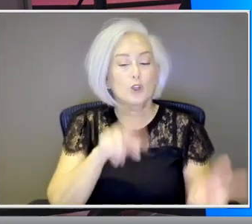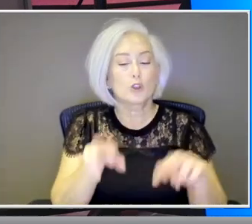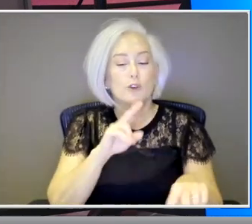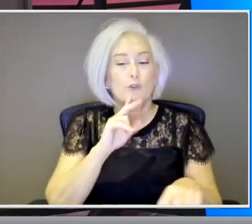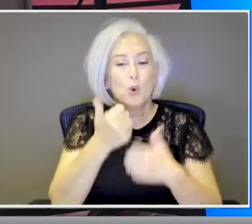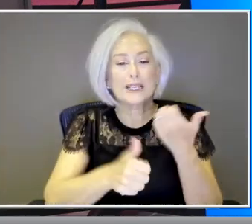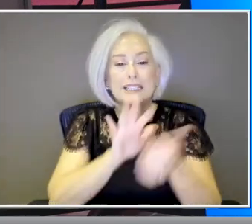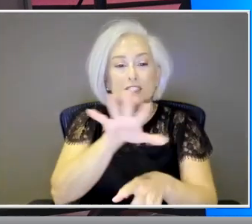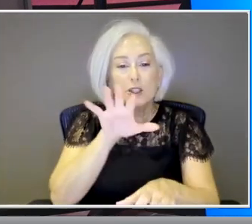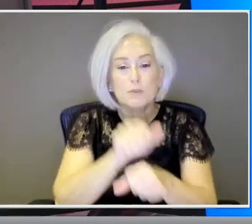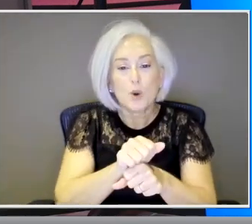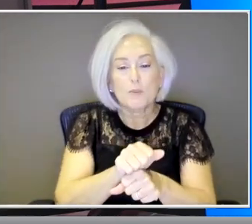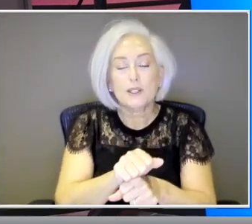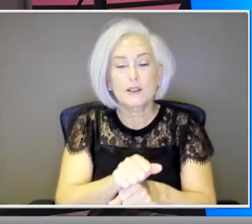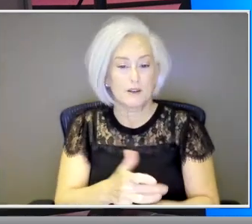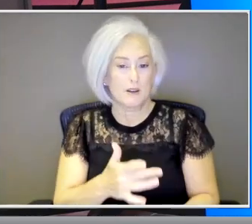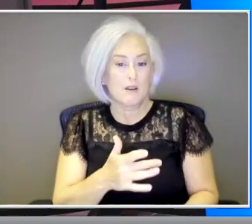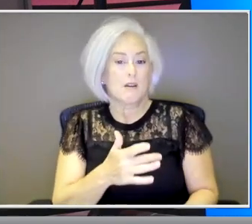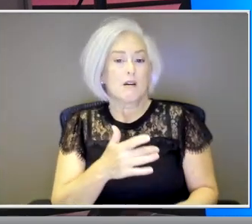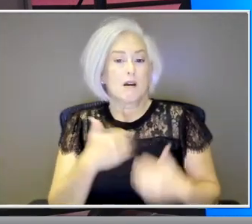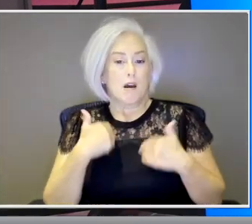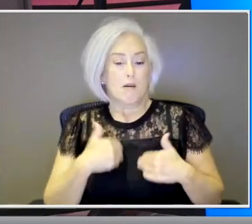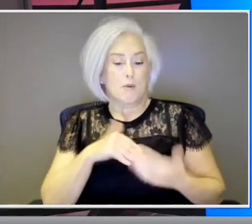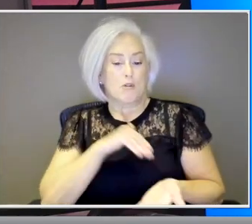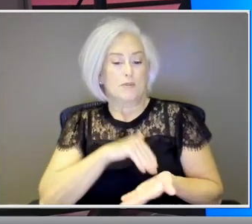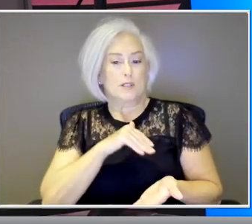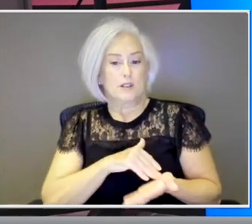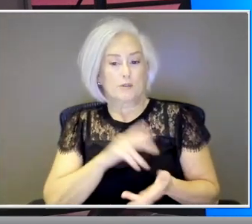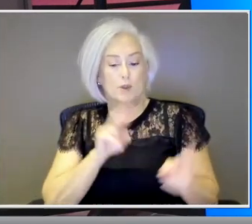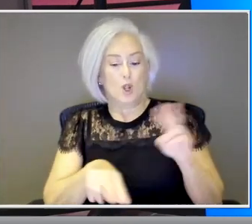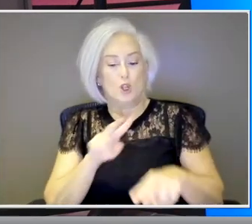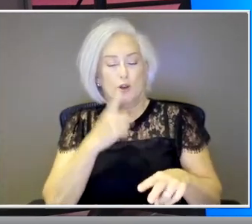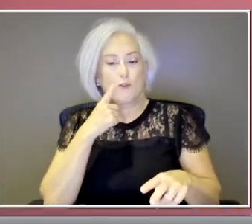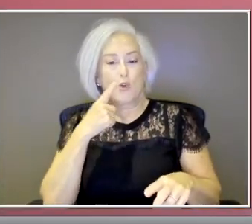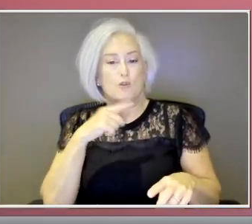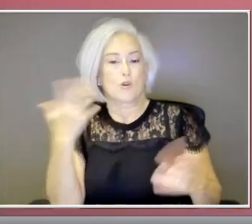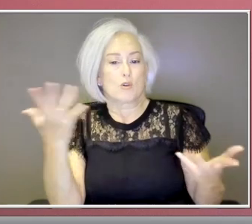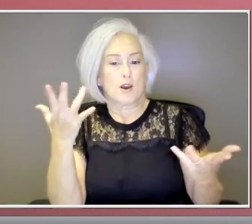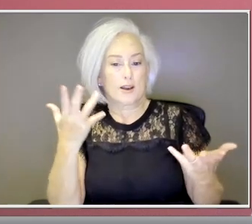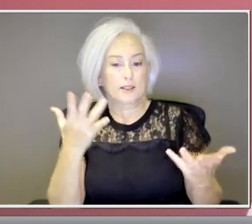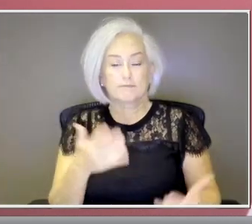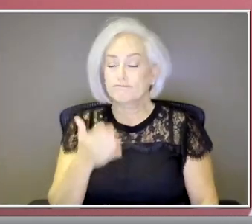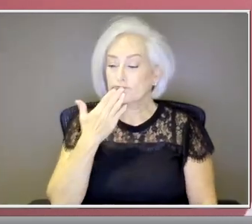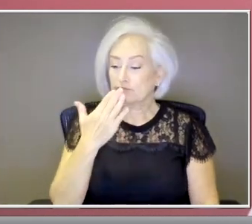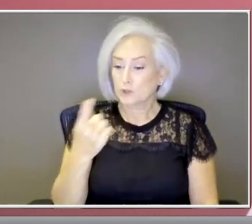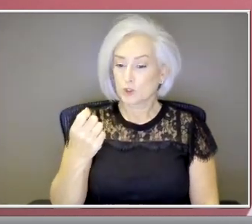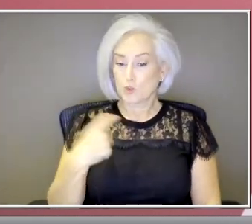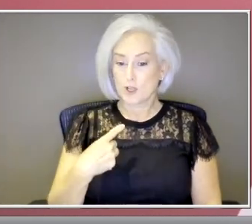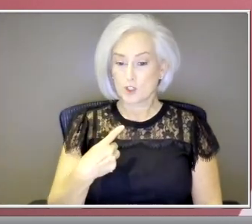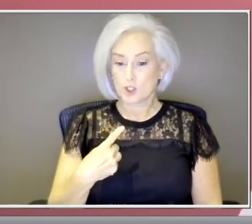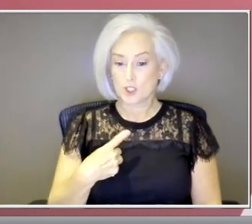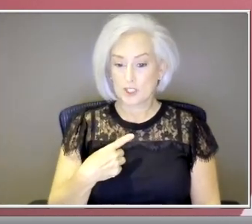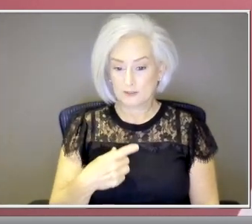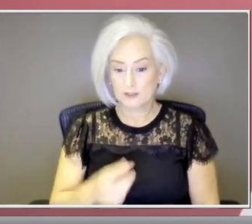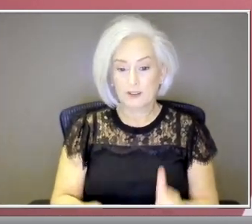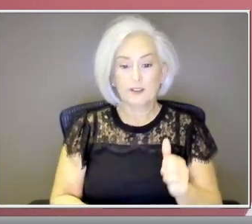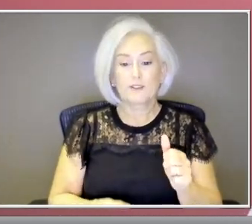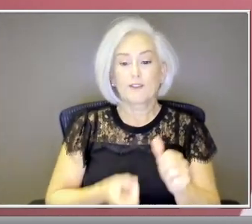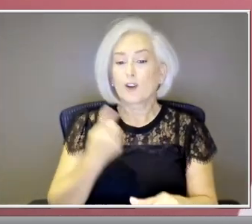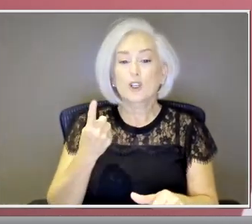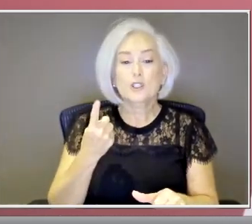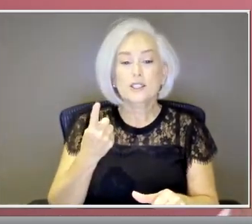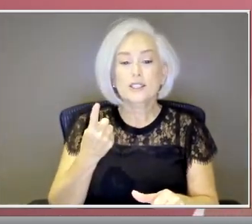would a pulmonologist look for in each appointment with a case like Haley? Yeah, it's a great question. And so first and foremost, we're looking how she's